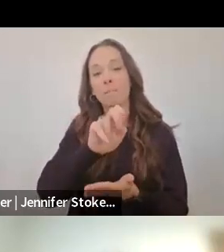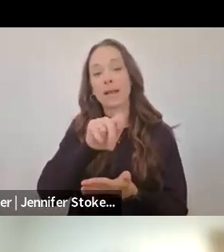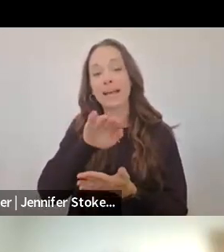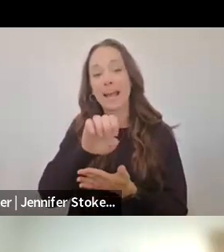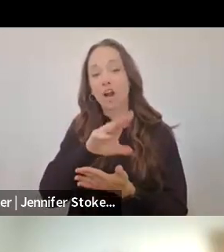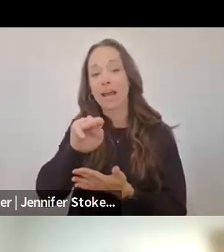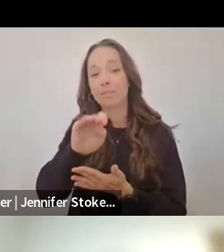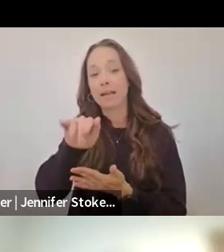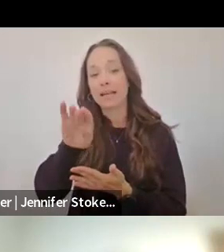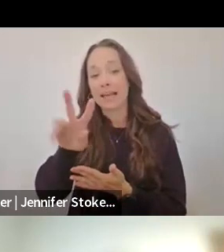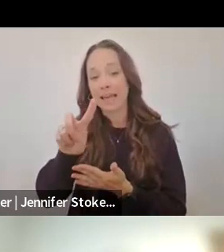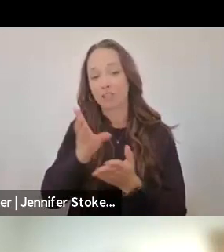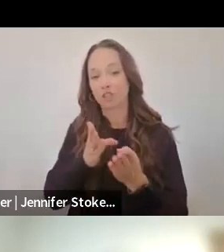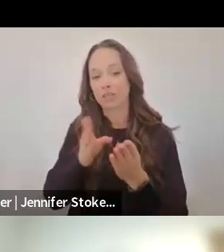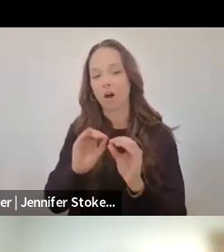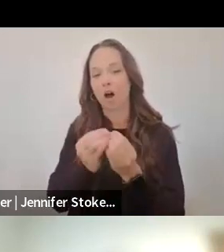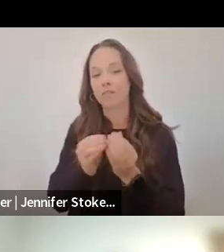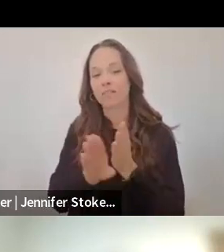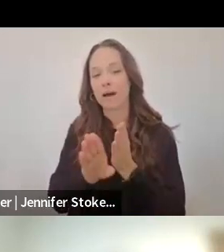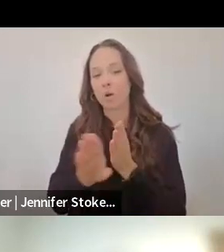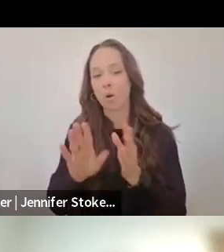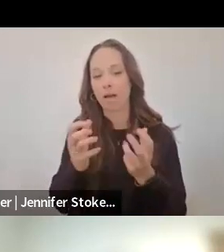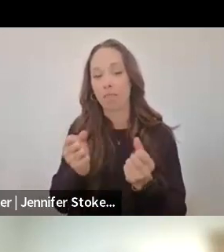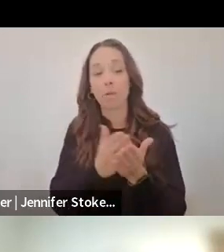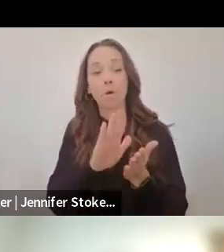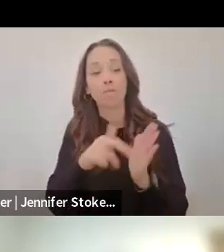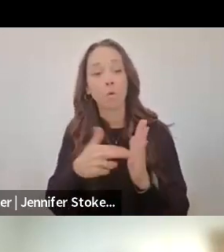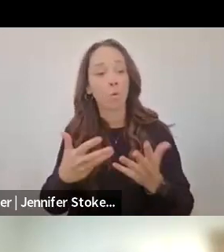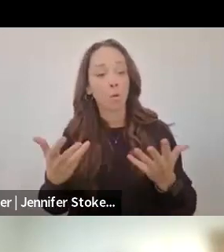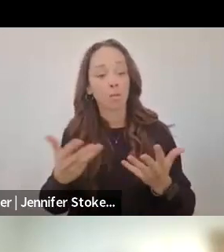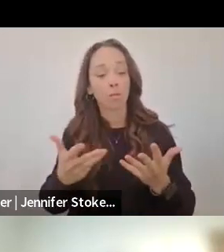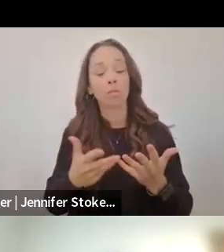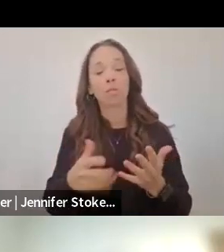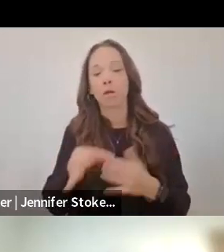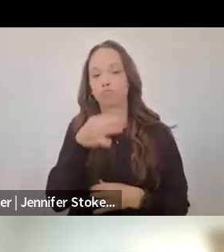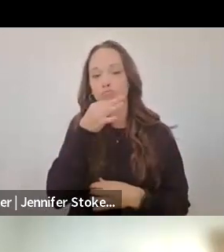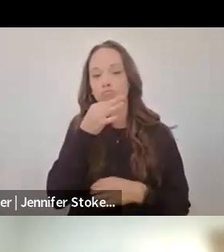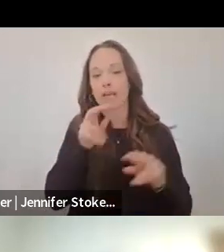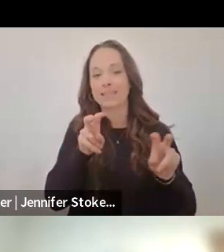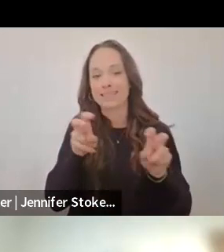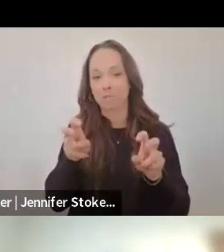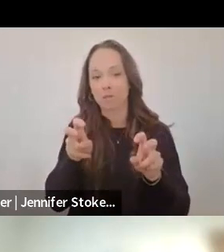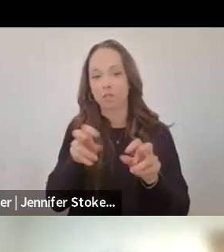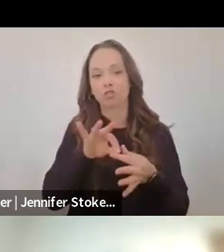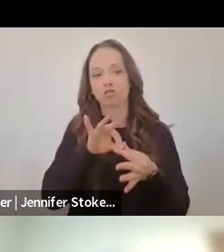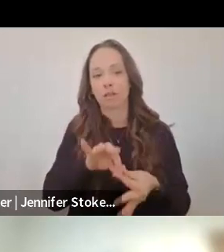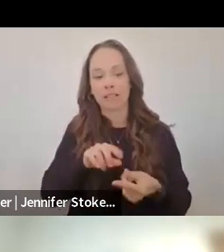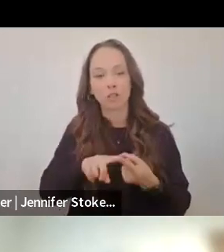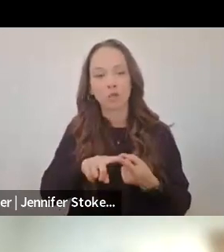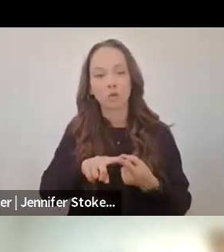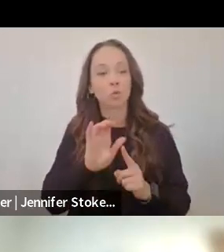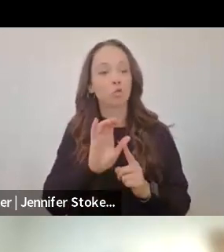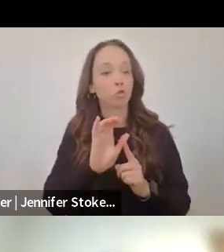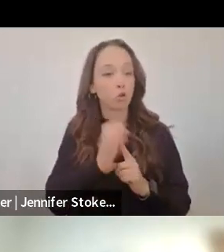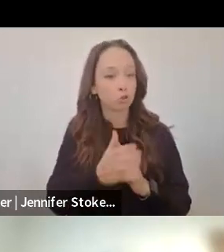of Minority Health. As part of her role, she provides subject matter expertise in areas such as